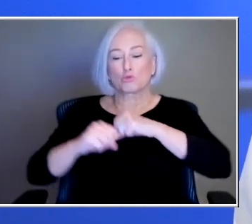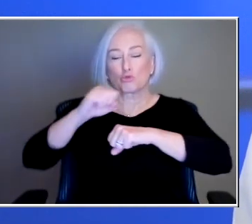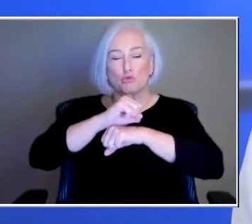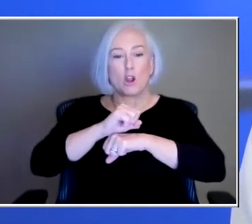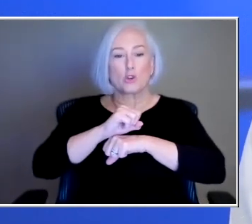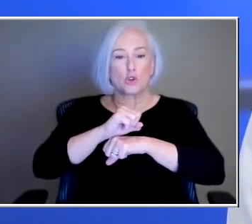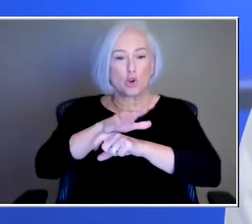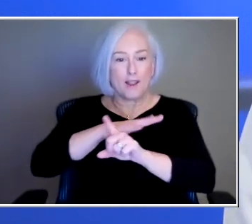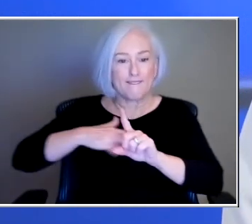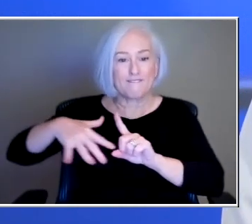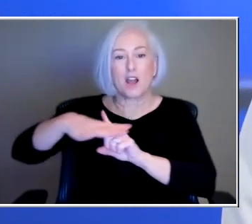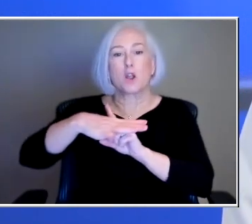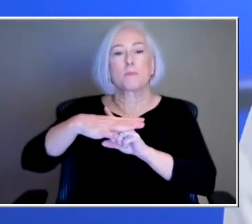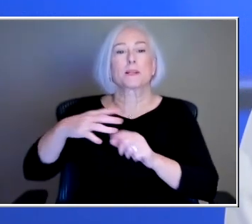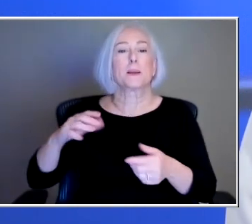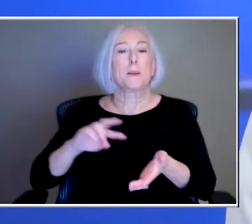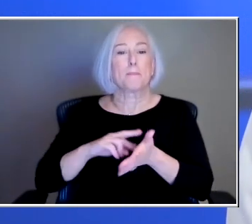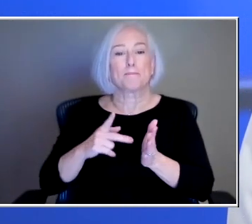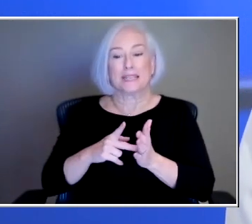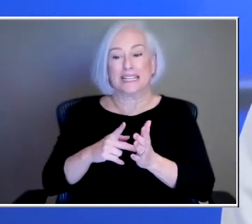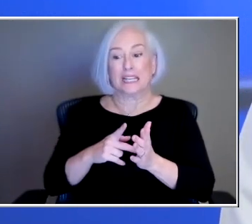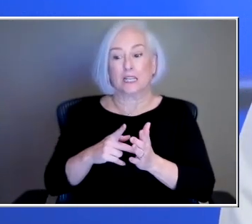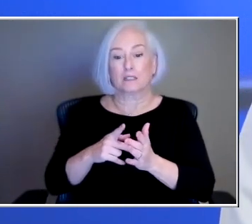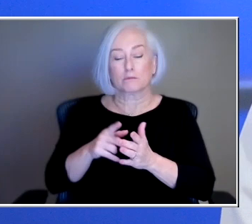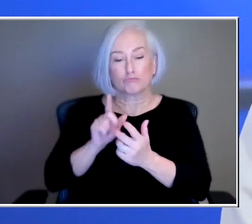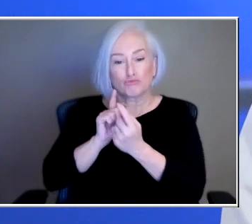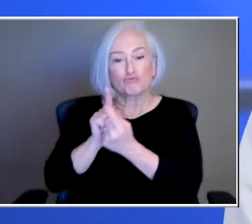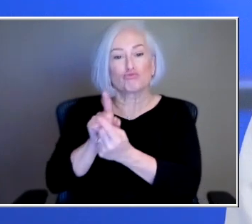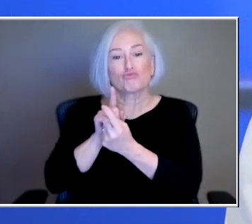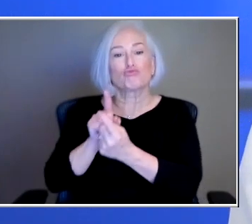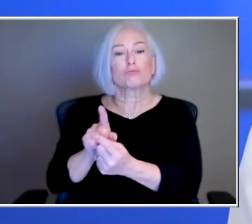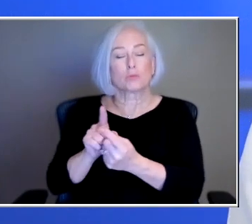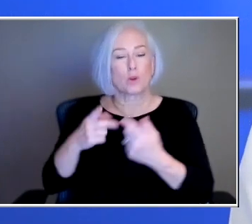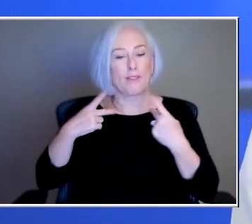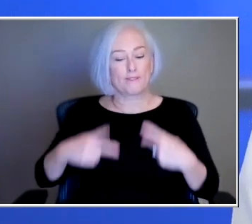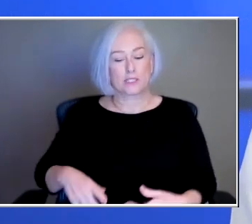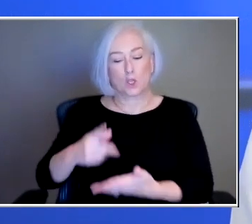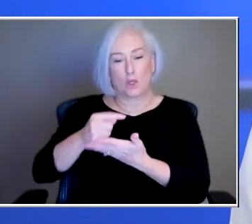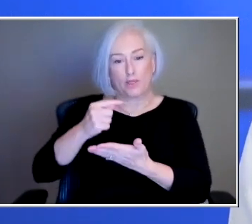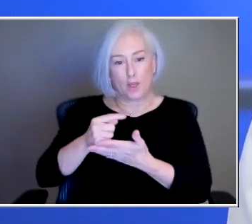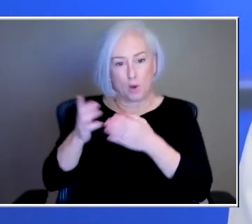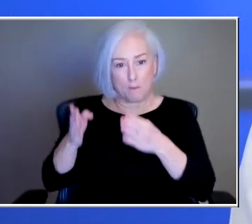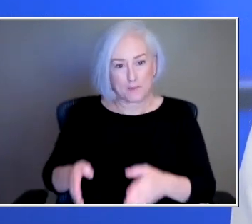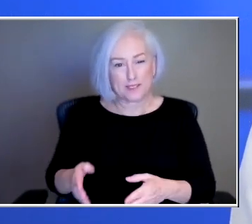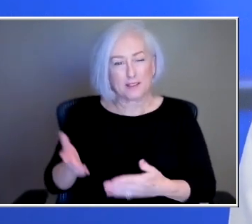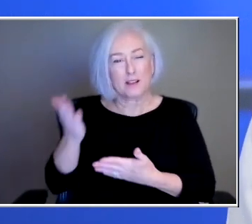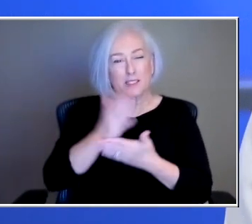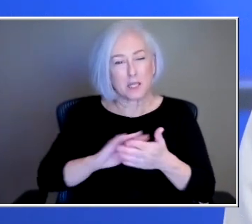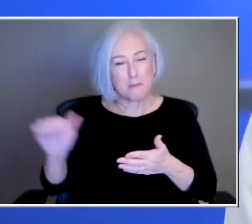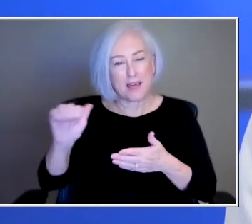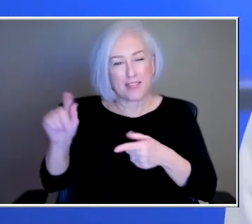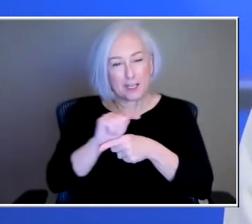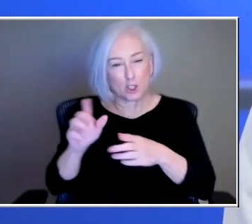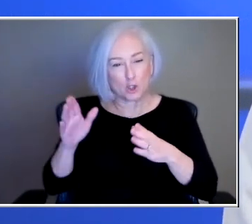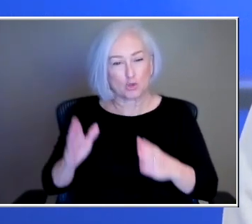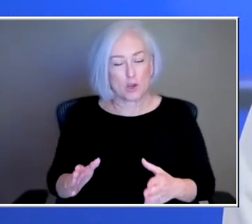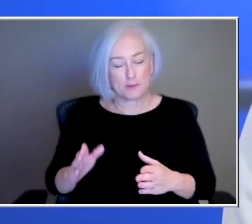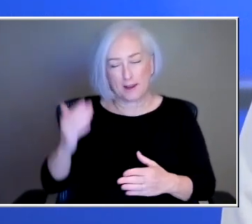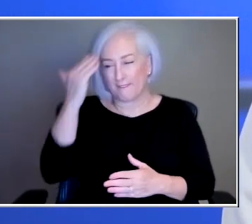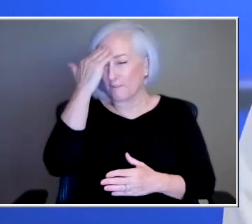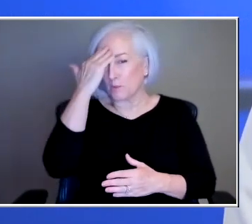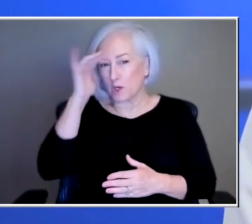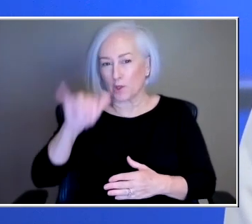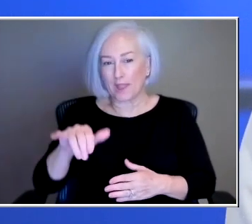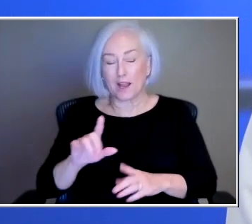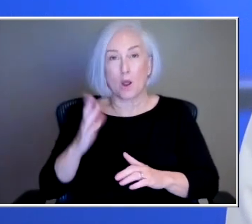physical therapists. There are some athletic trainers that are familiar with long COVID because it's a really different approach, and it's a much